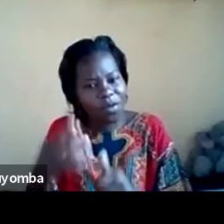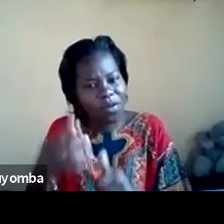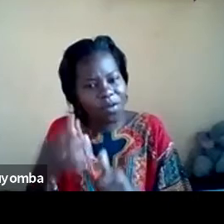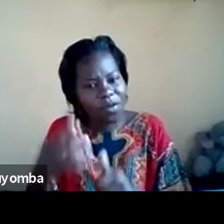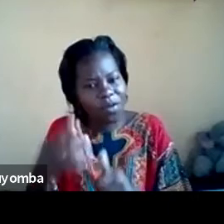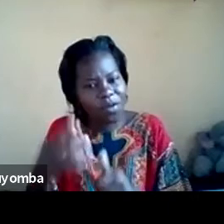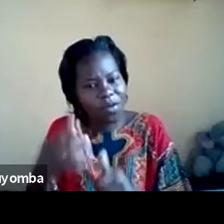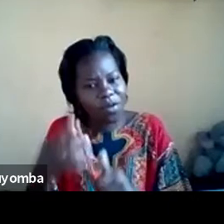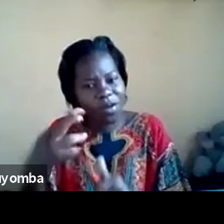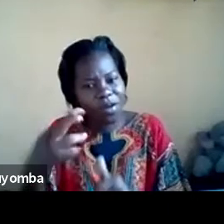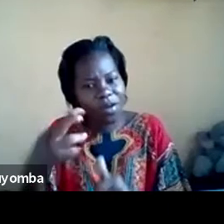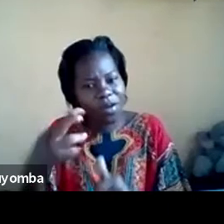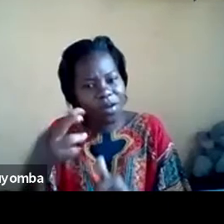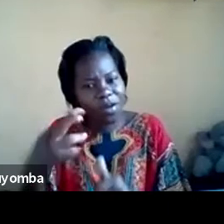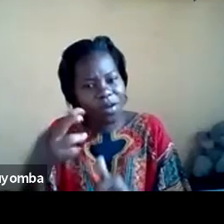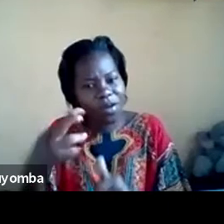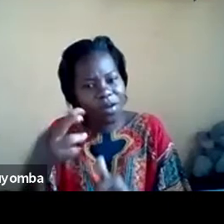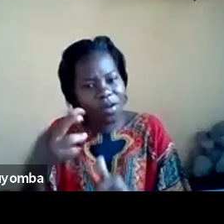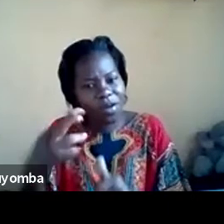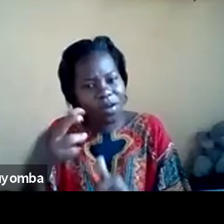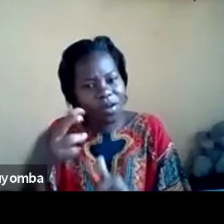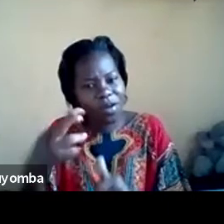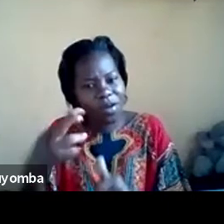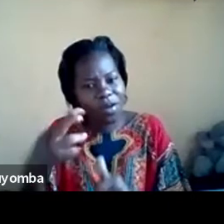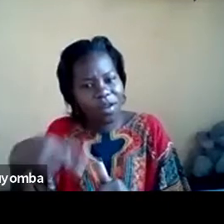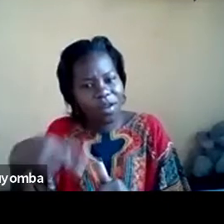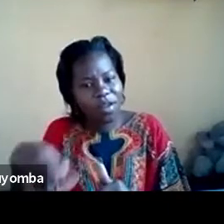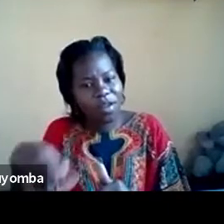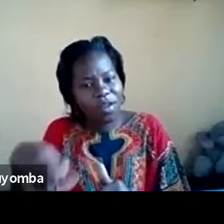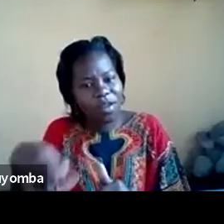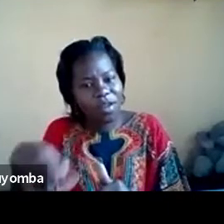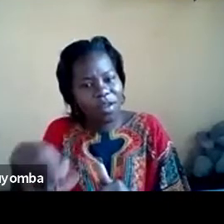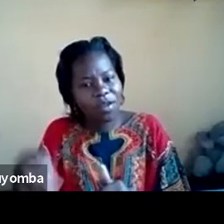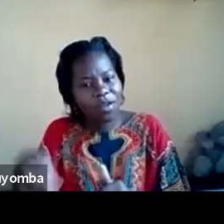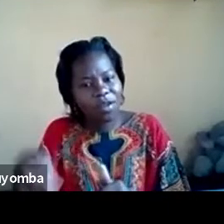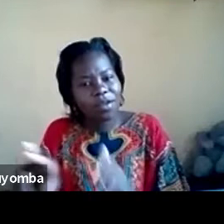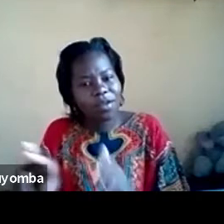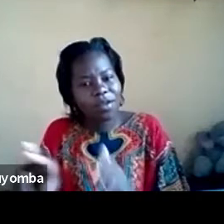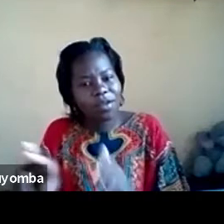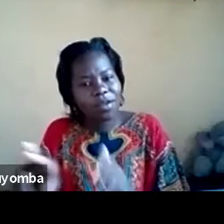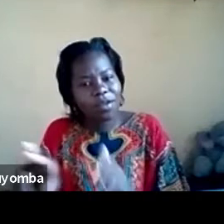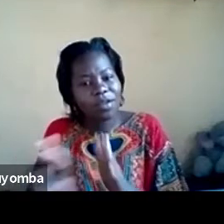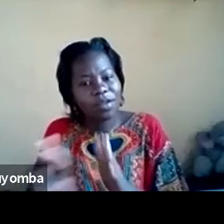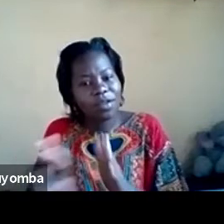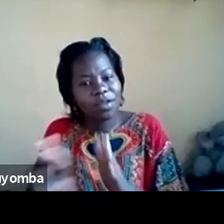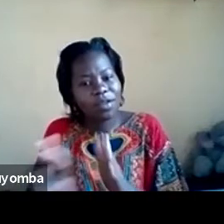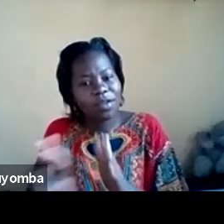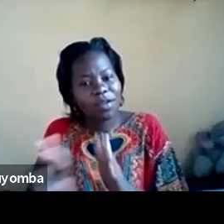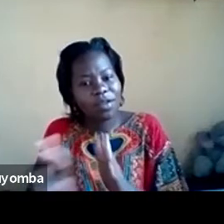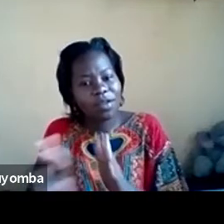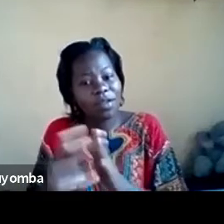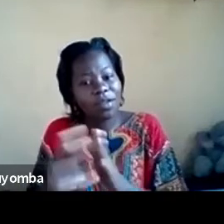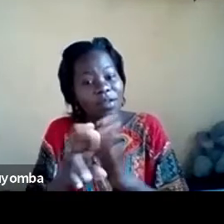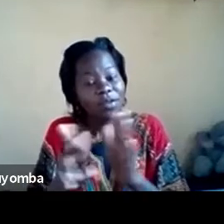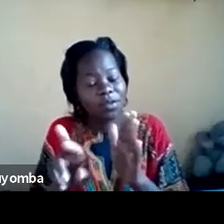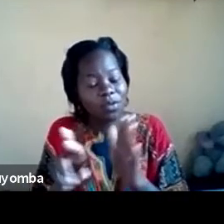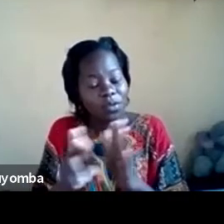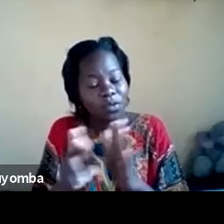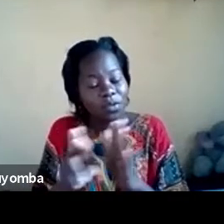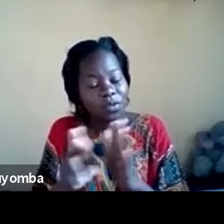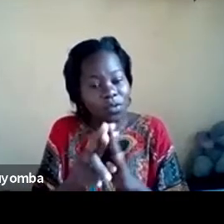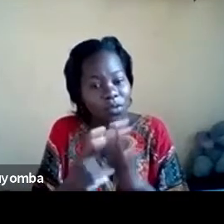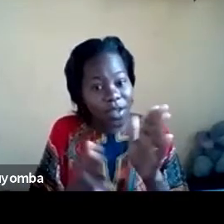trained across the country several women groups, on how to formalize, so that they are